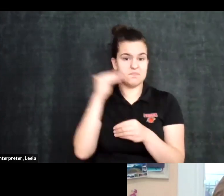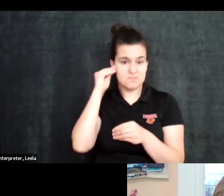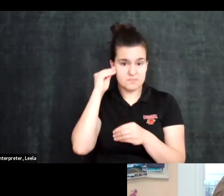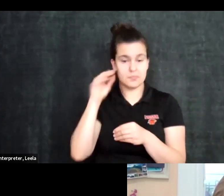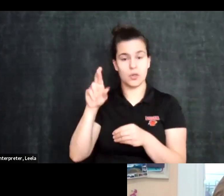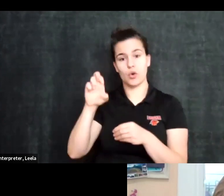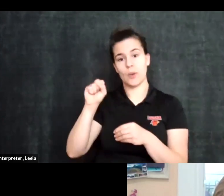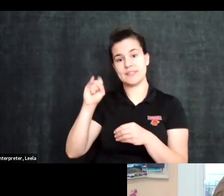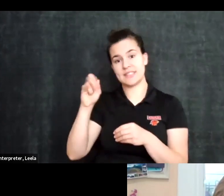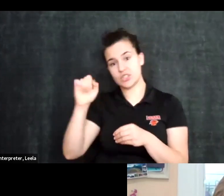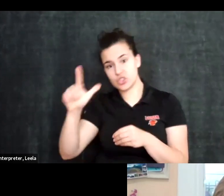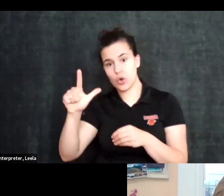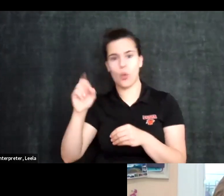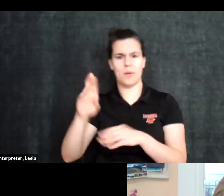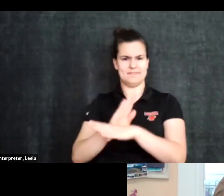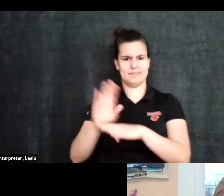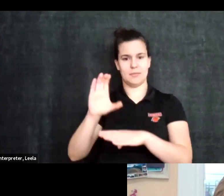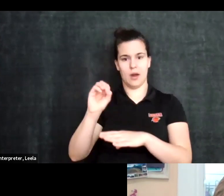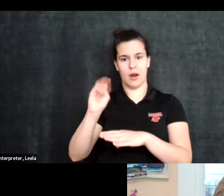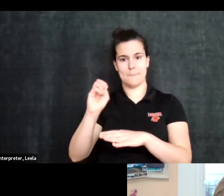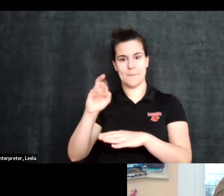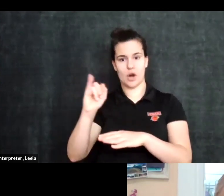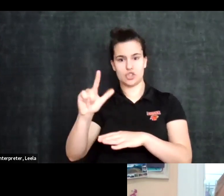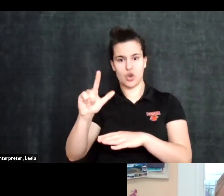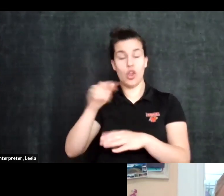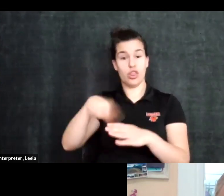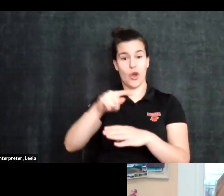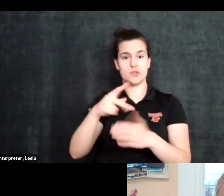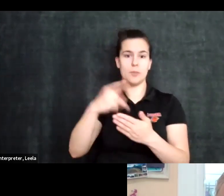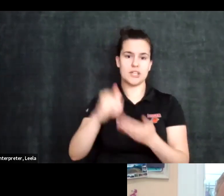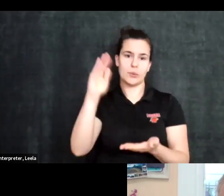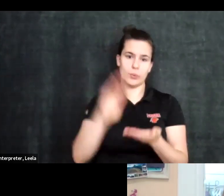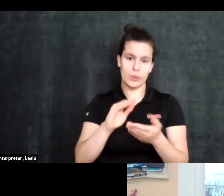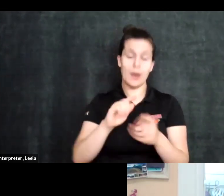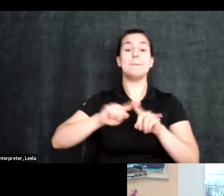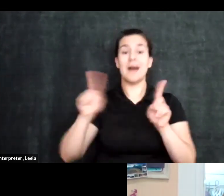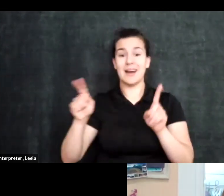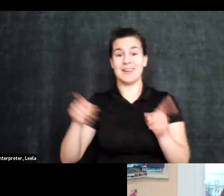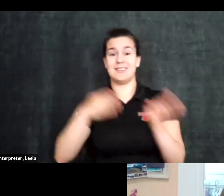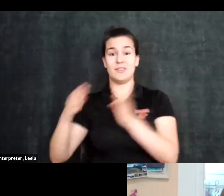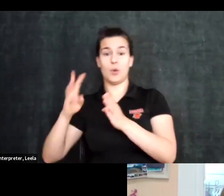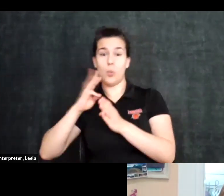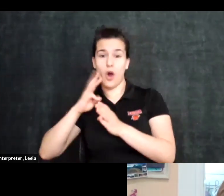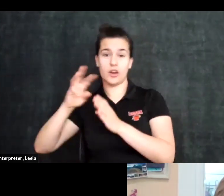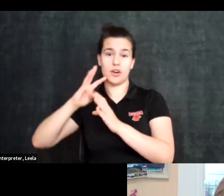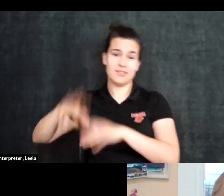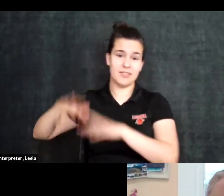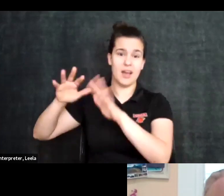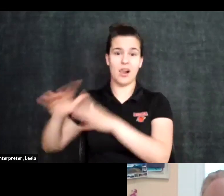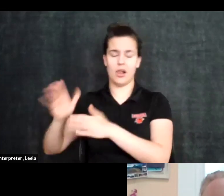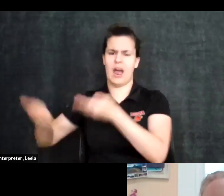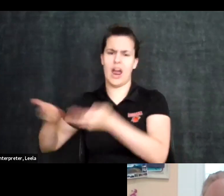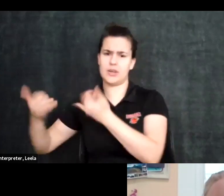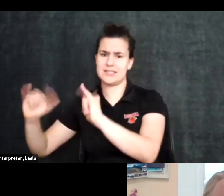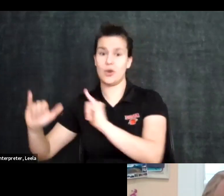that everybody's working on right now is going to last way beyond the current issues and will be around for years